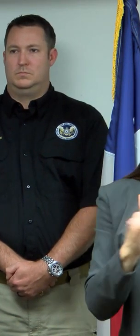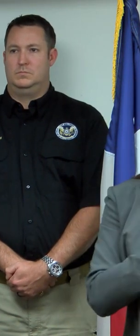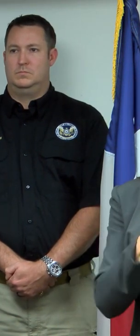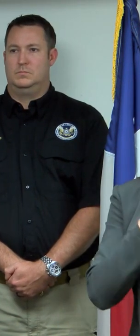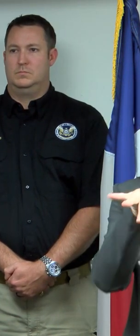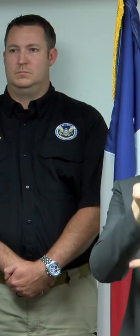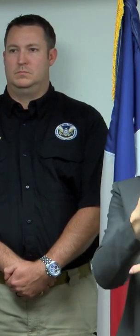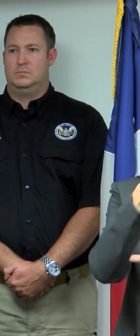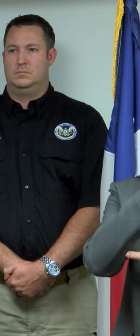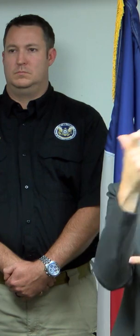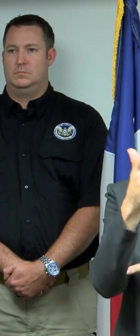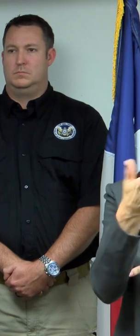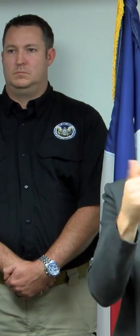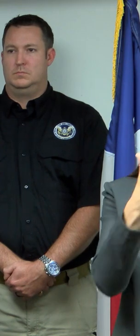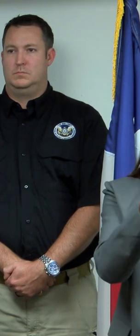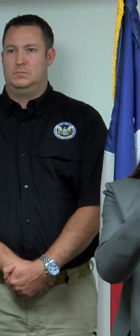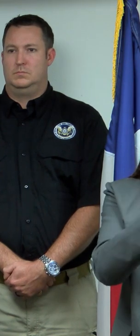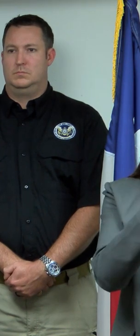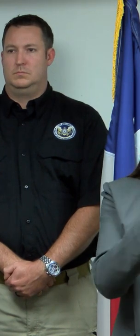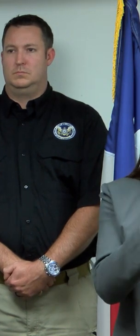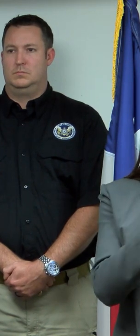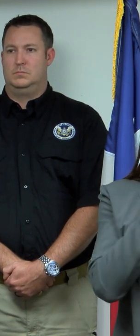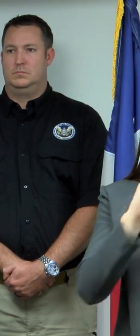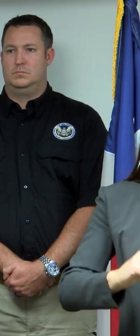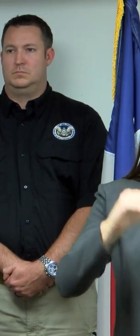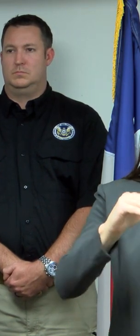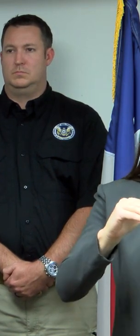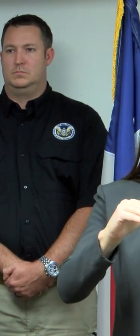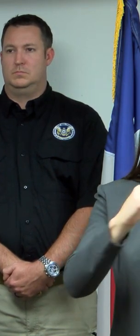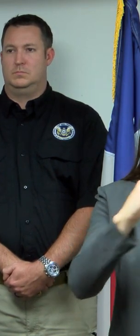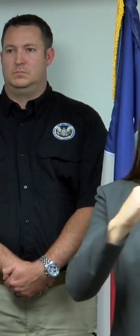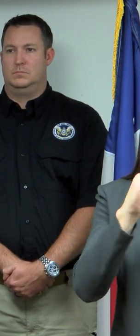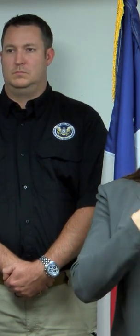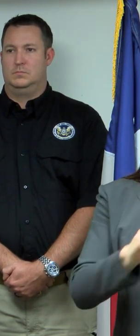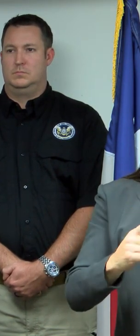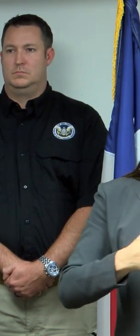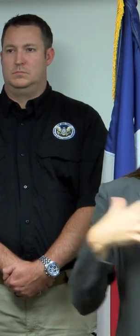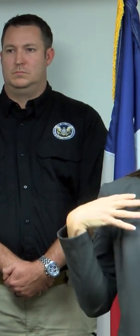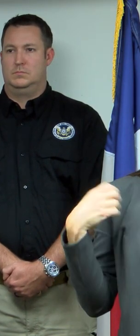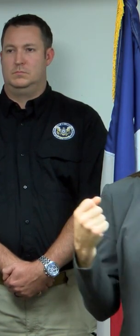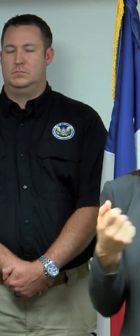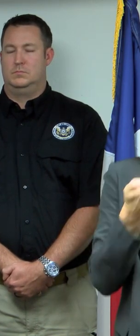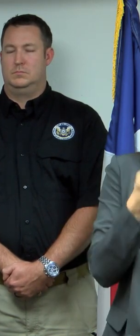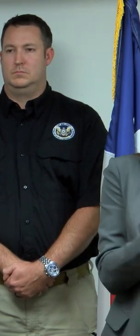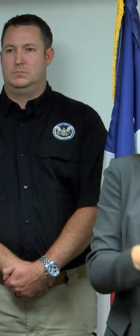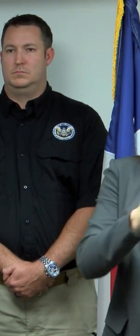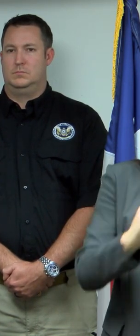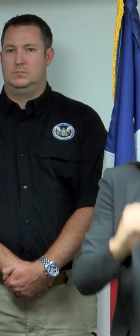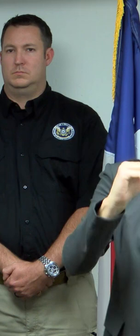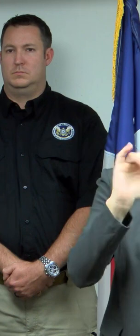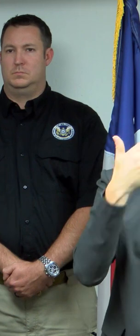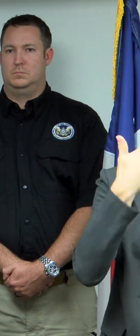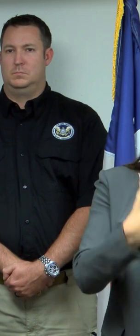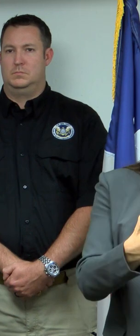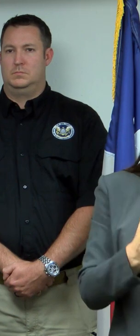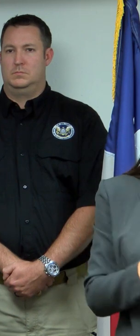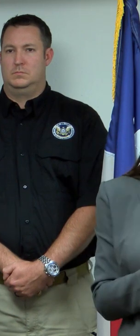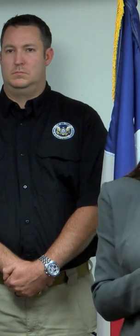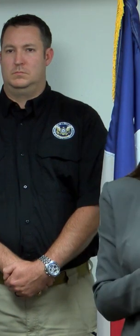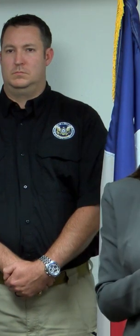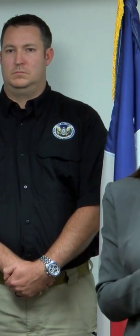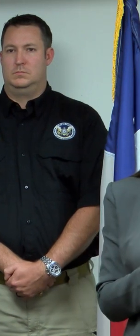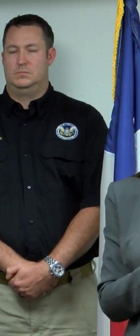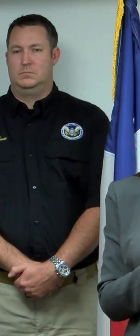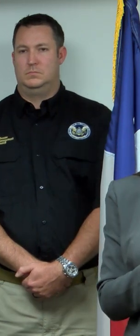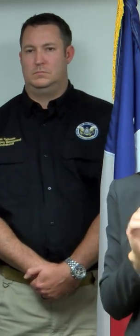still at moderate flood stage, but we do feel confident that there will be little additional rise, which is a very good thing. When it comes to